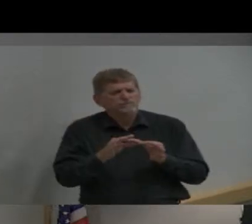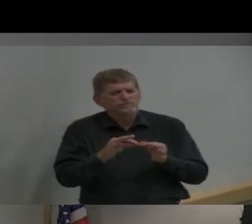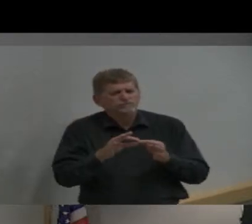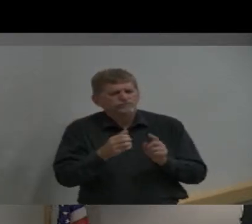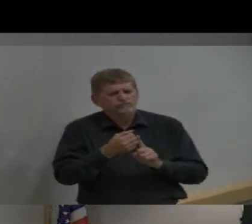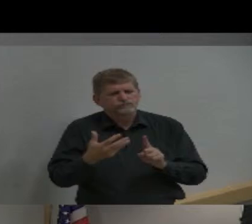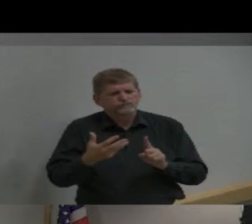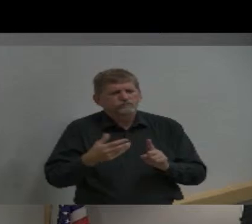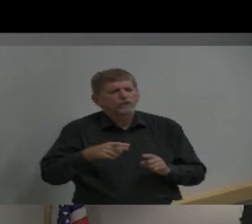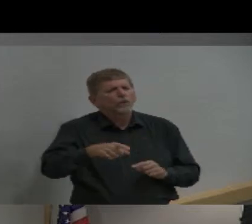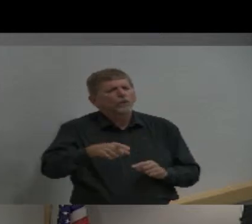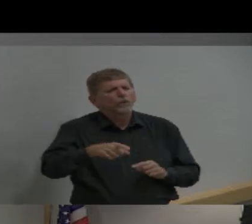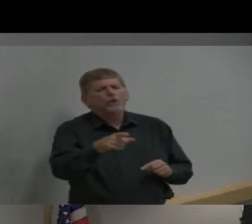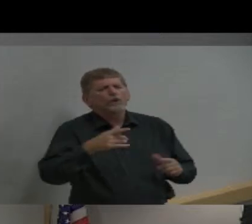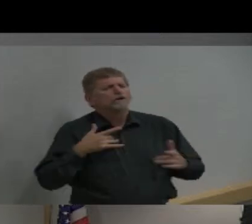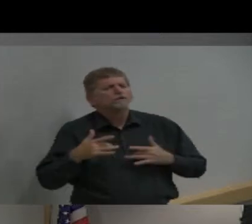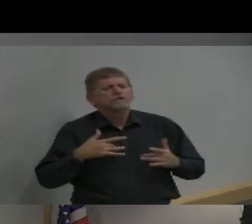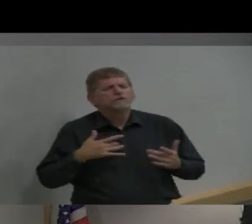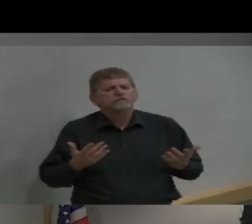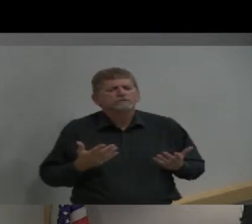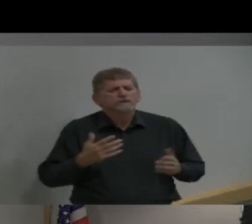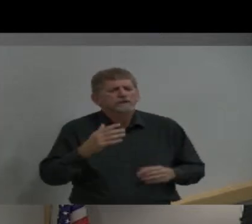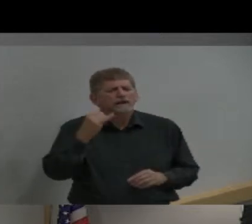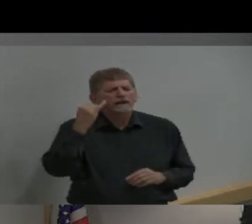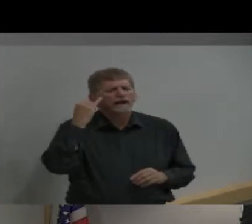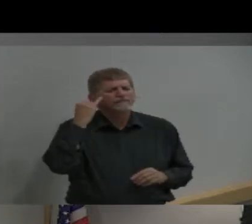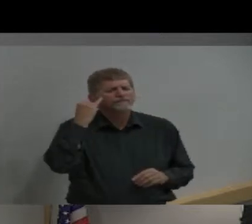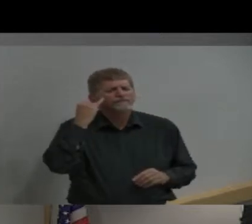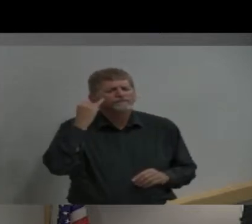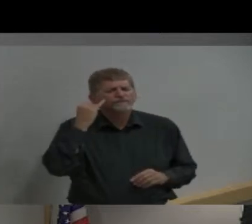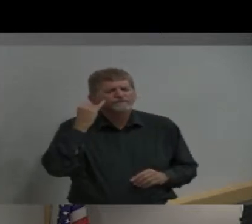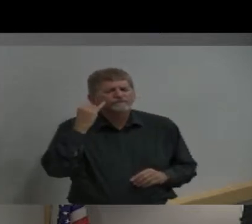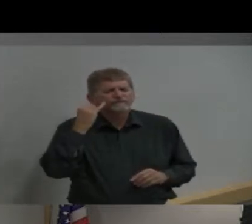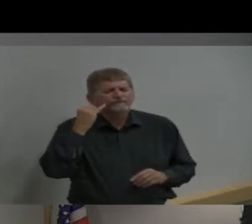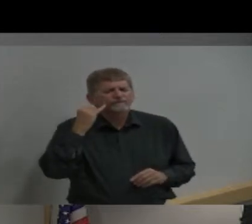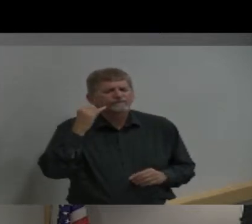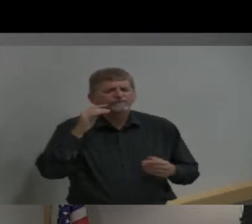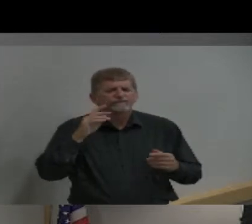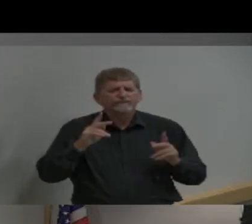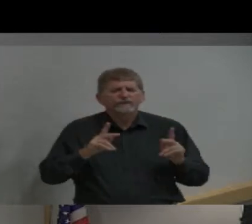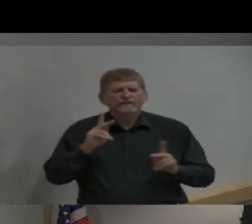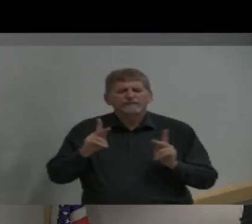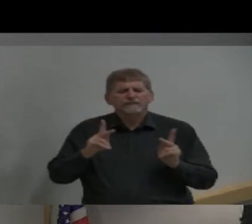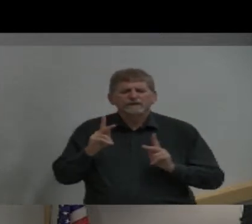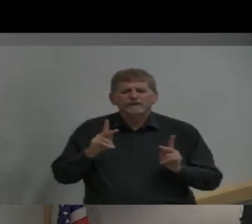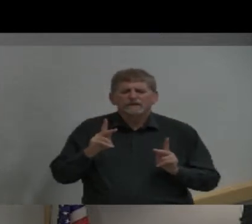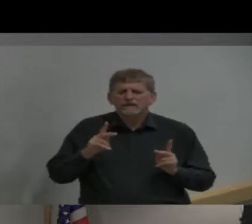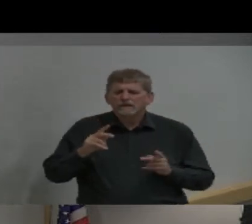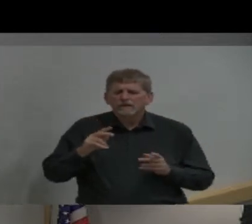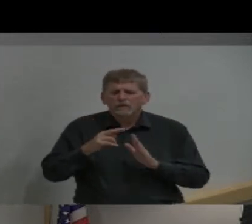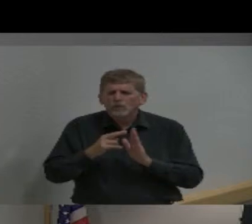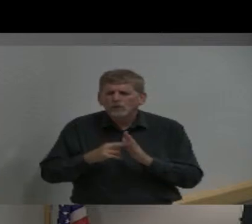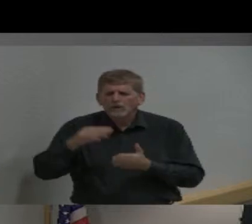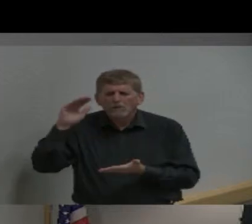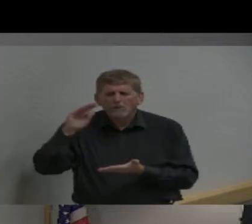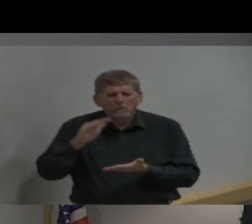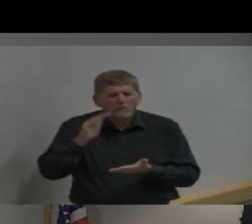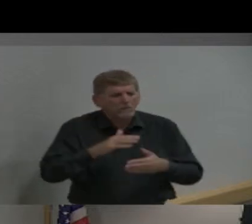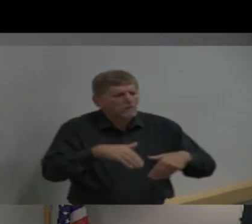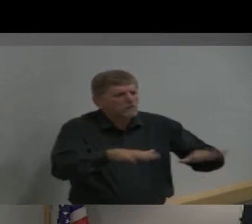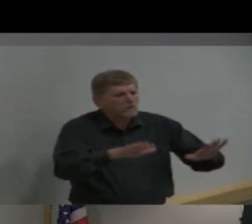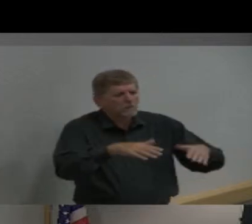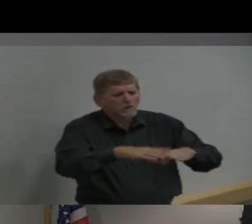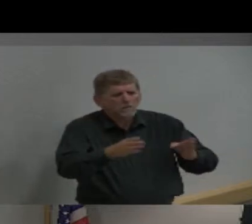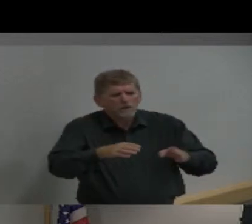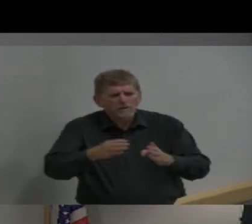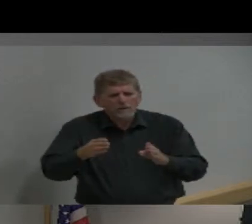if things are scaled back? And do you agree with the approach that the health department's, hoping for some kind of pullback right